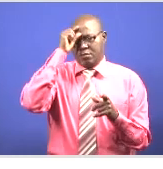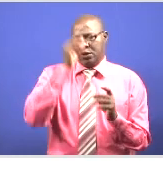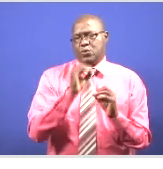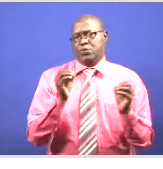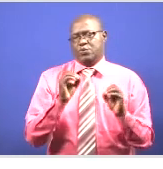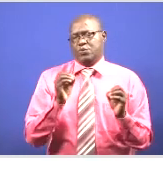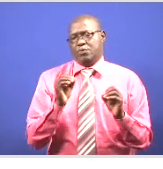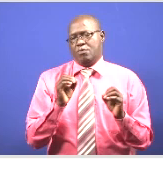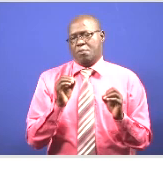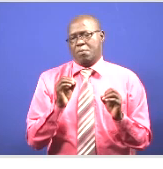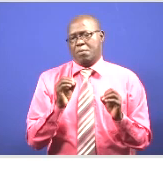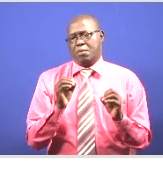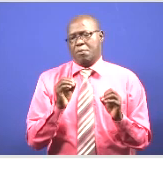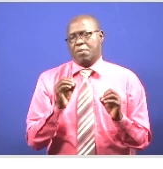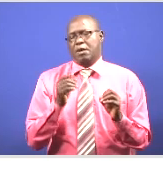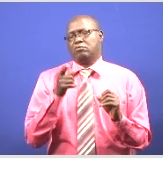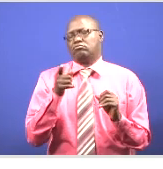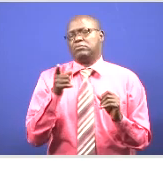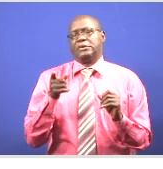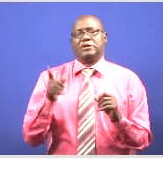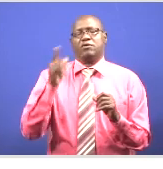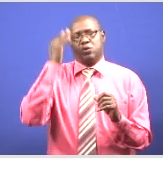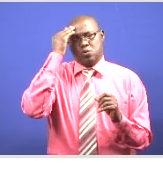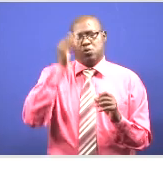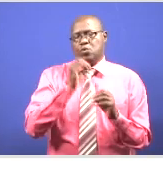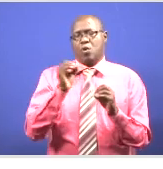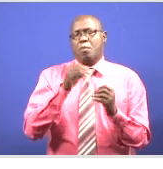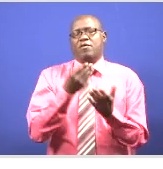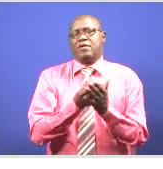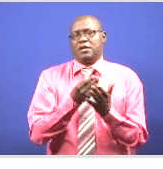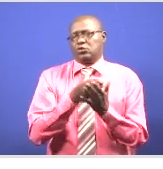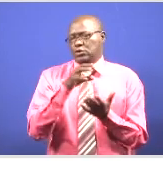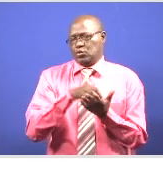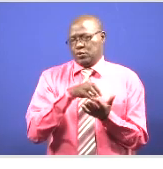they didn't really know about the financial situation.